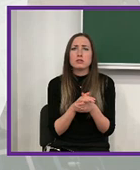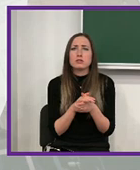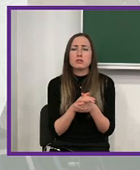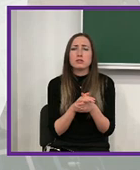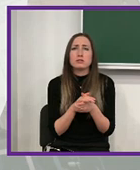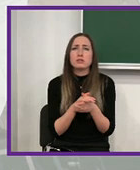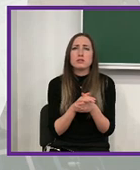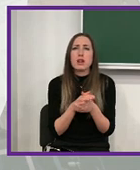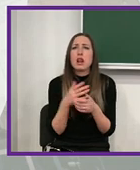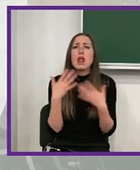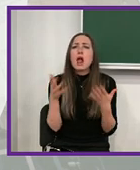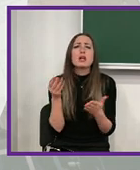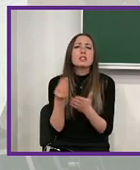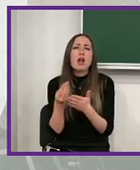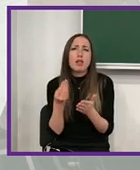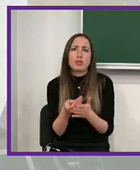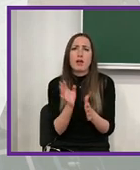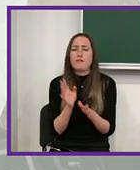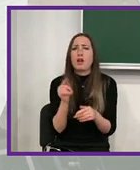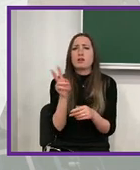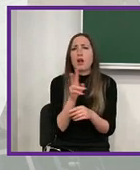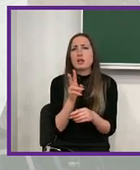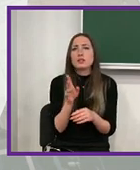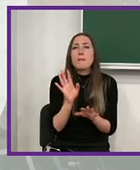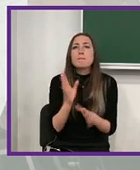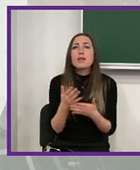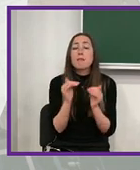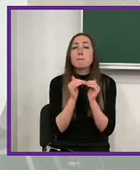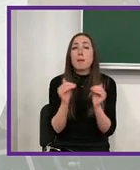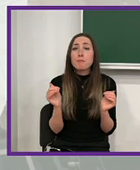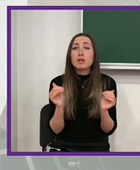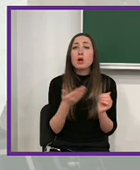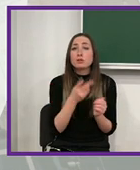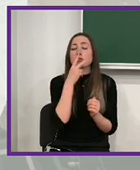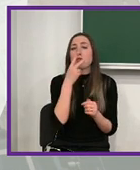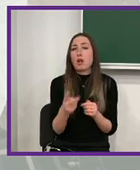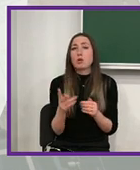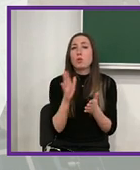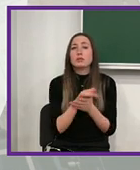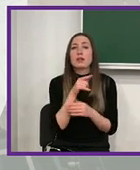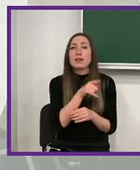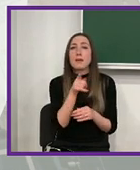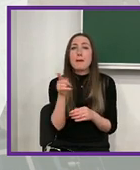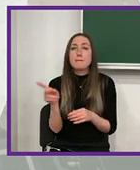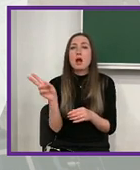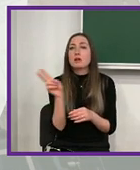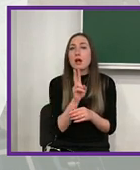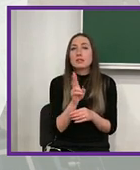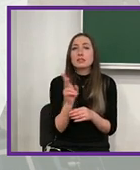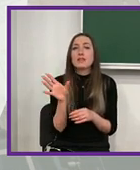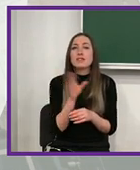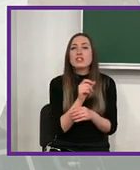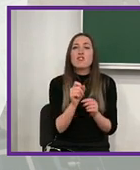prices, whatever. But basically, you should be looking for those who are the most marginalized and who are